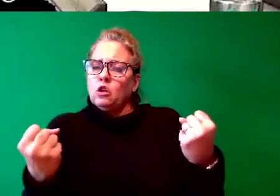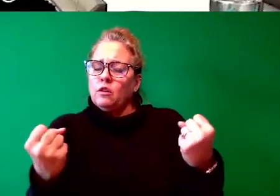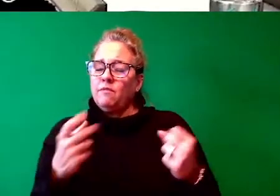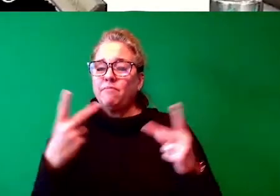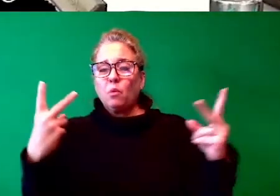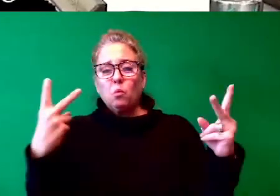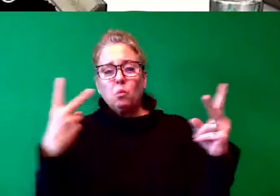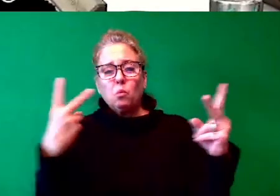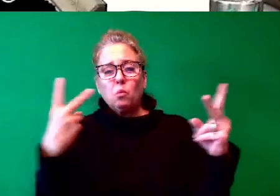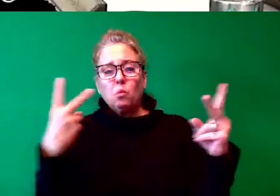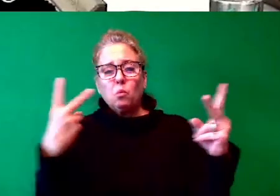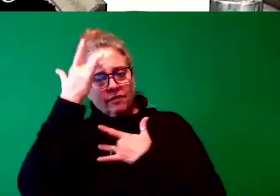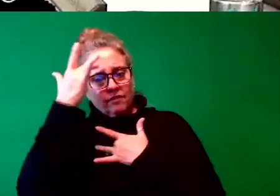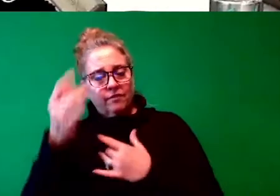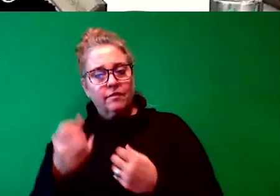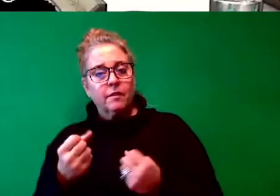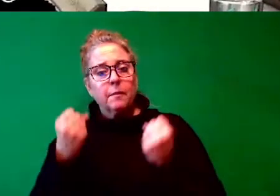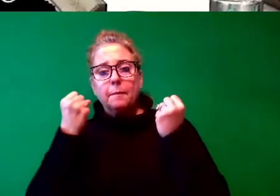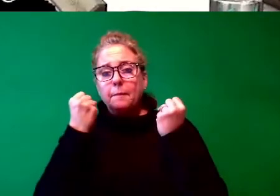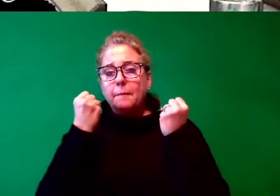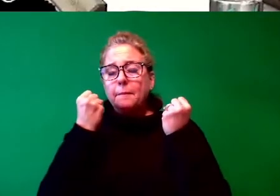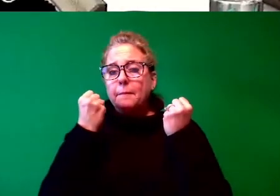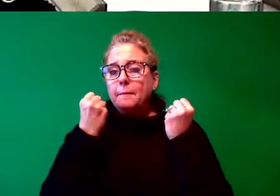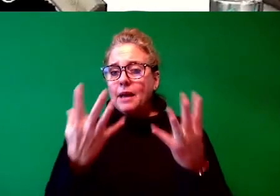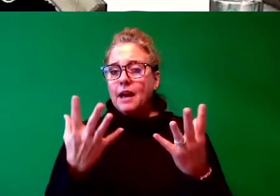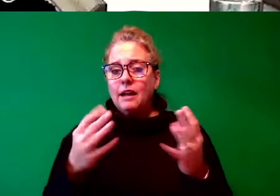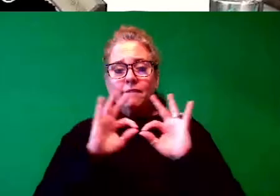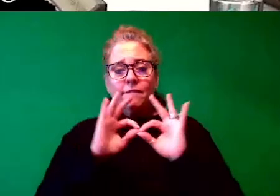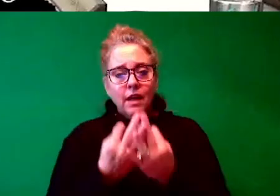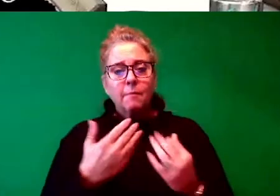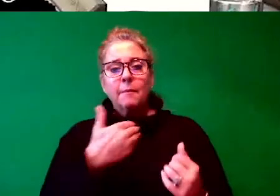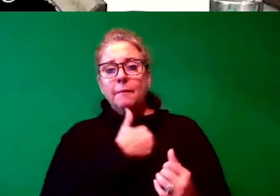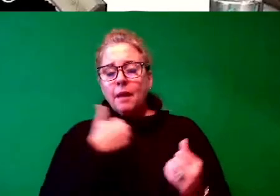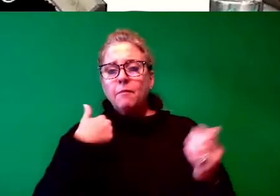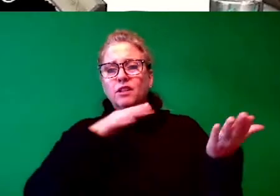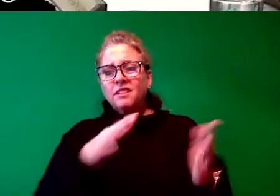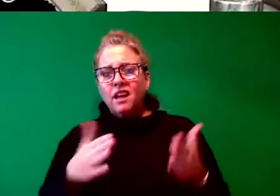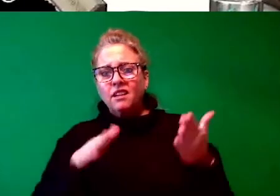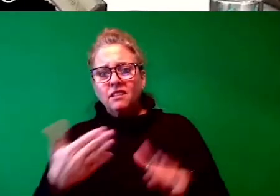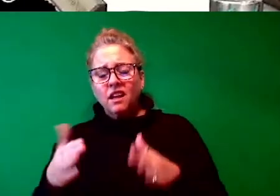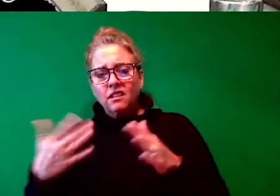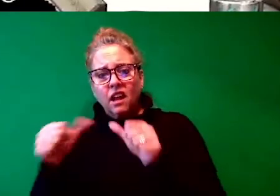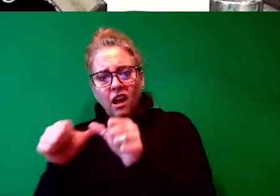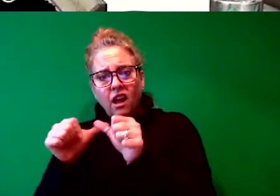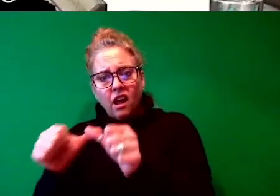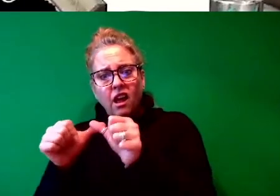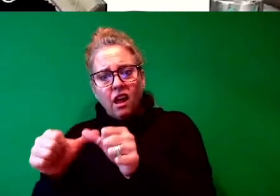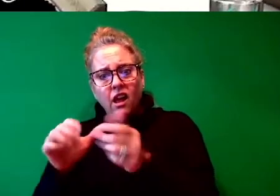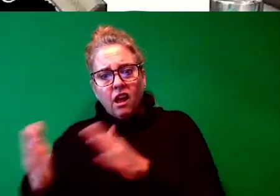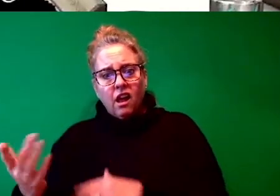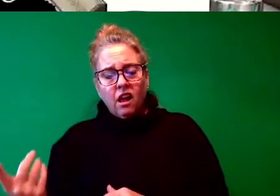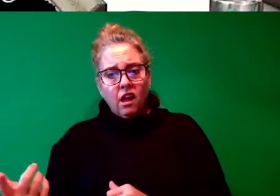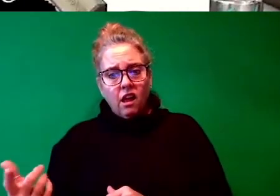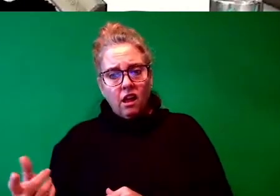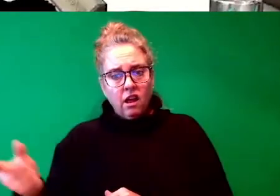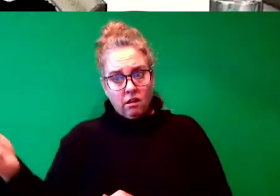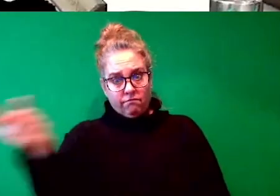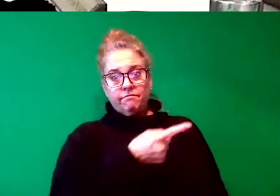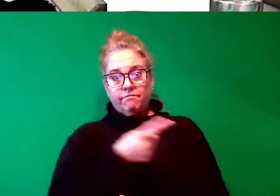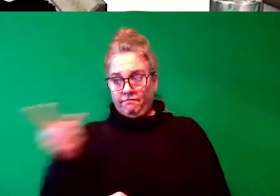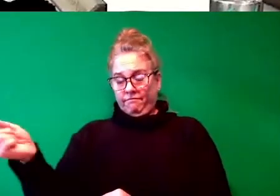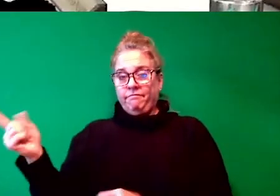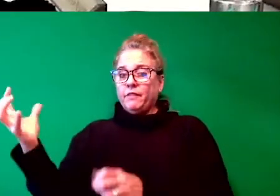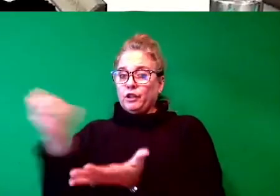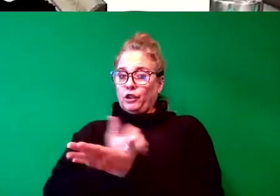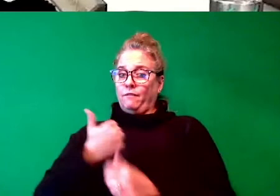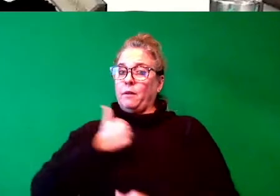lost loved ones to COVID-19 or been personally affected themselves, you deserve an apology. As